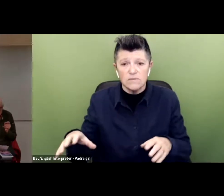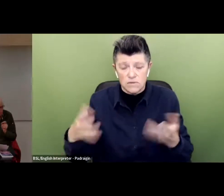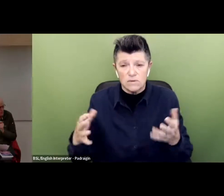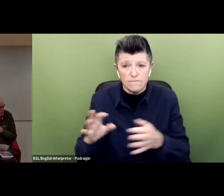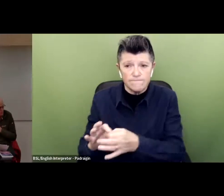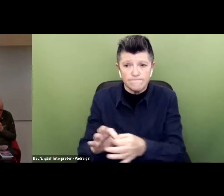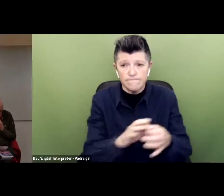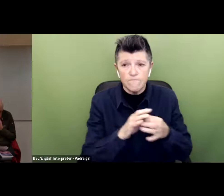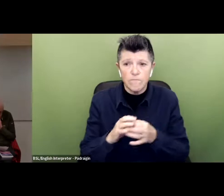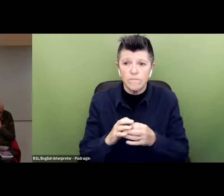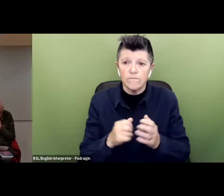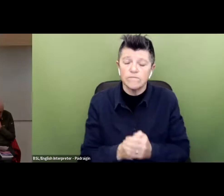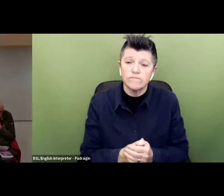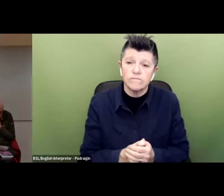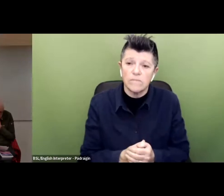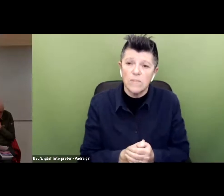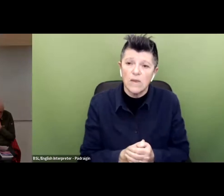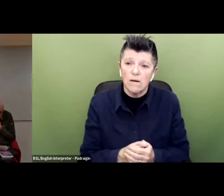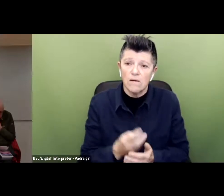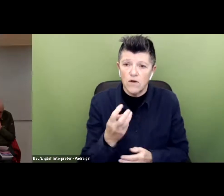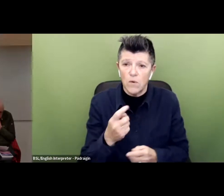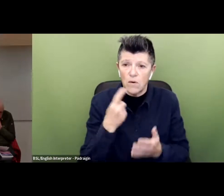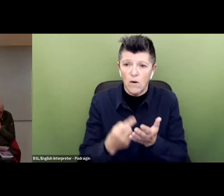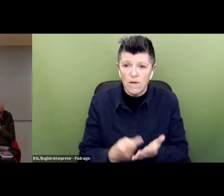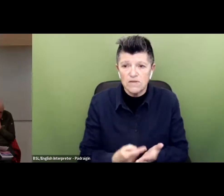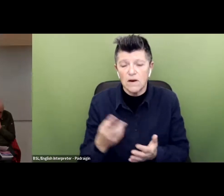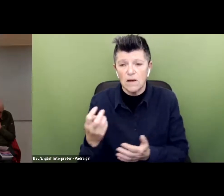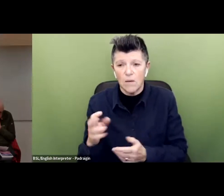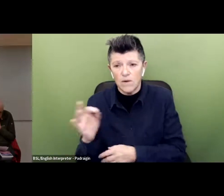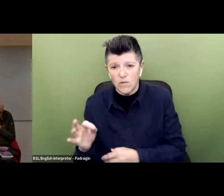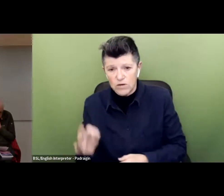Three more focused comments from me, and then a couple of questions to finish off.